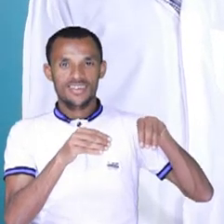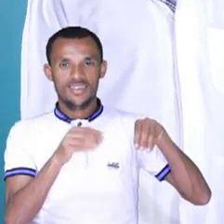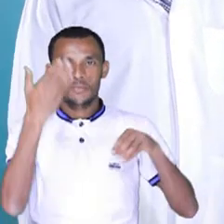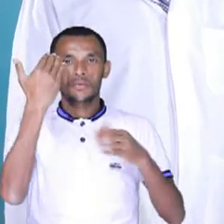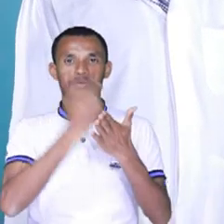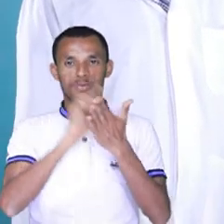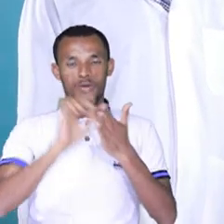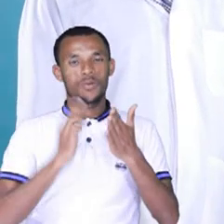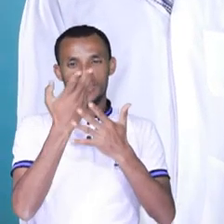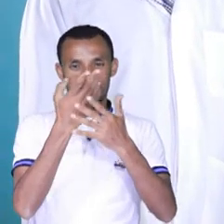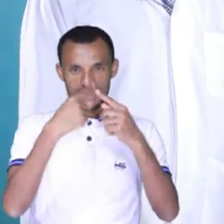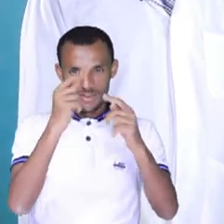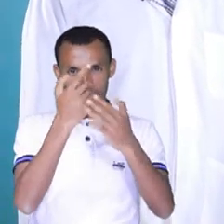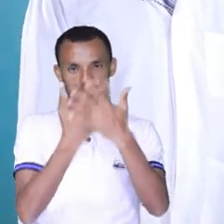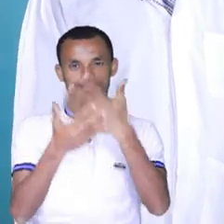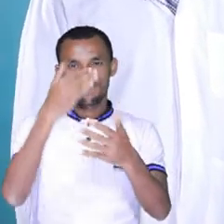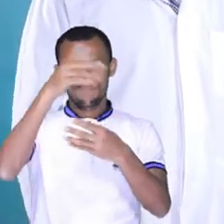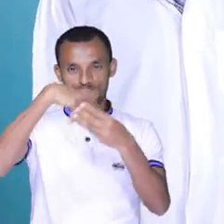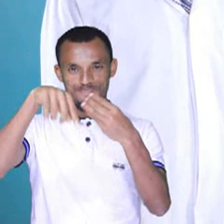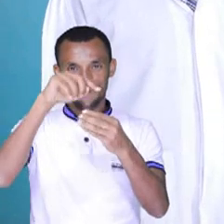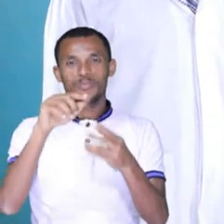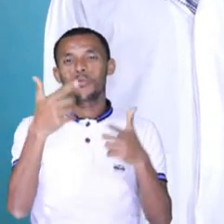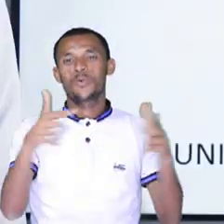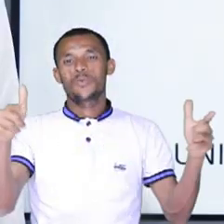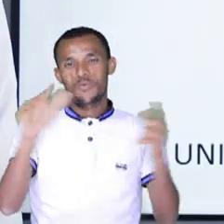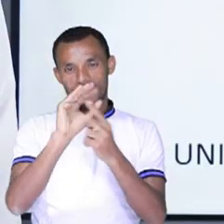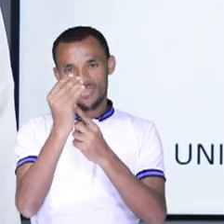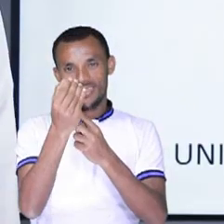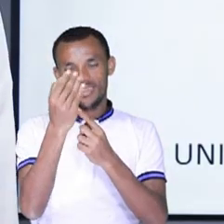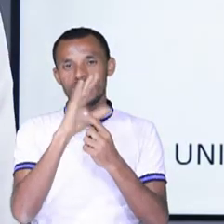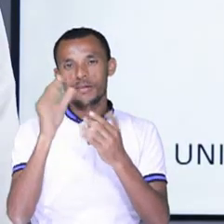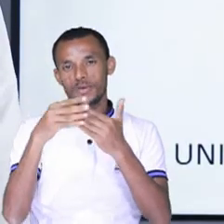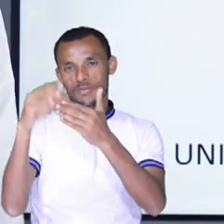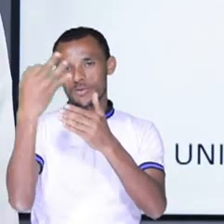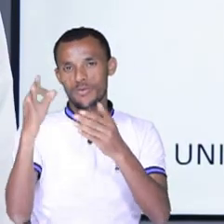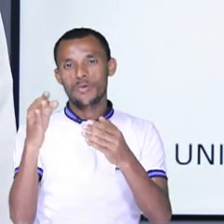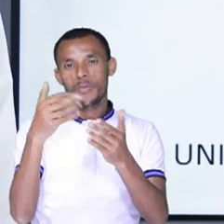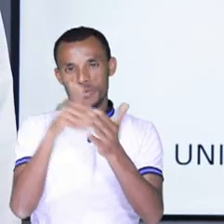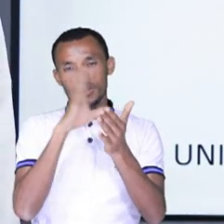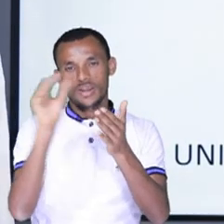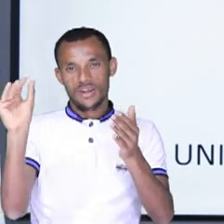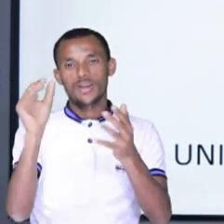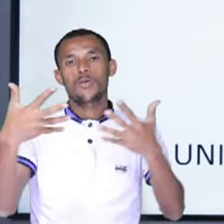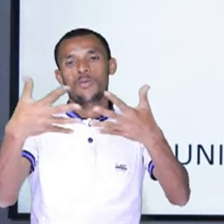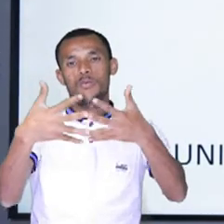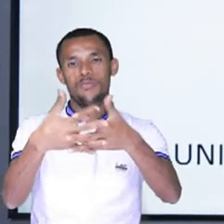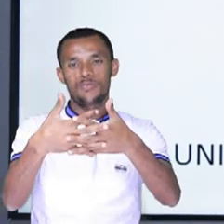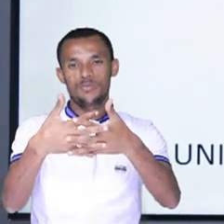Last week we have tried to discuss about probability of an event, principle of permutations and